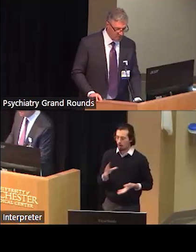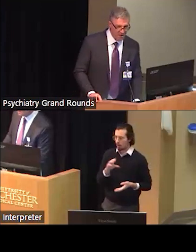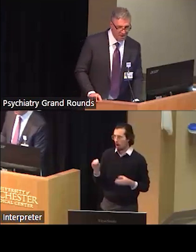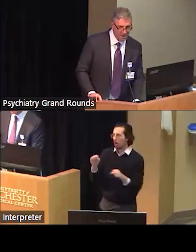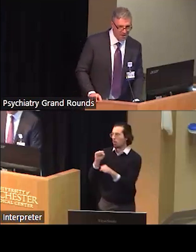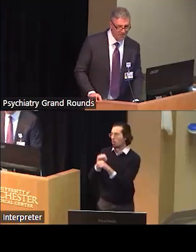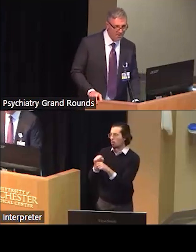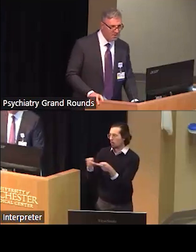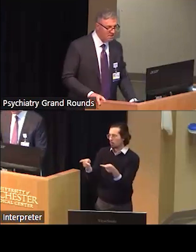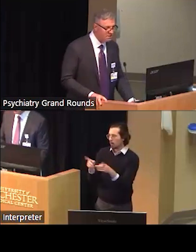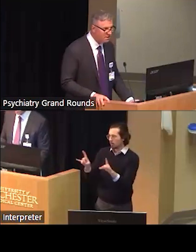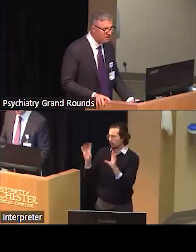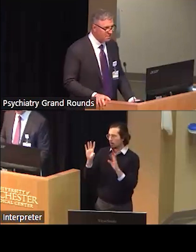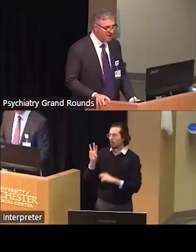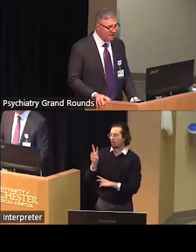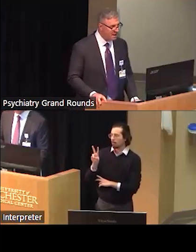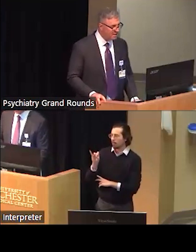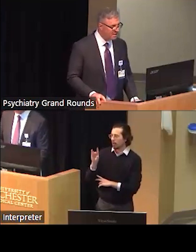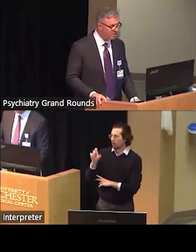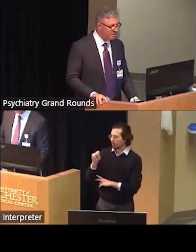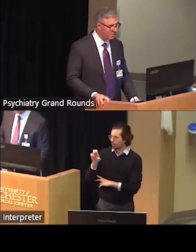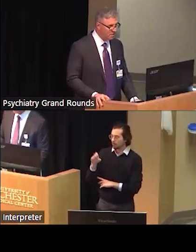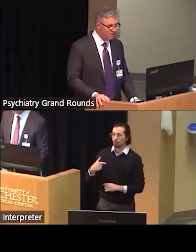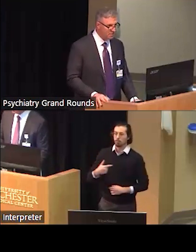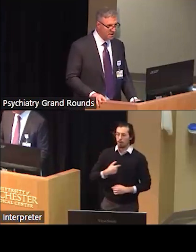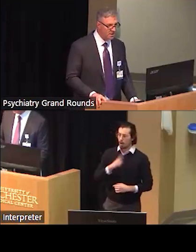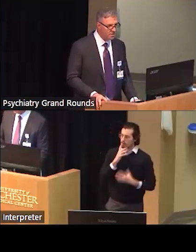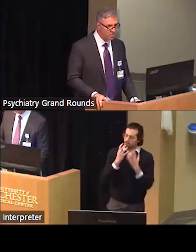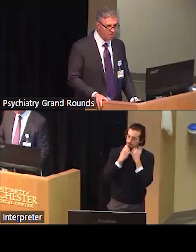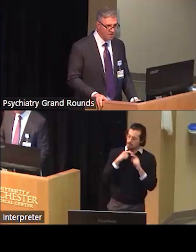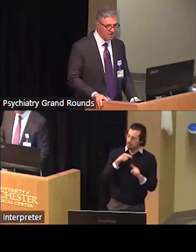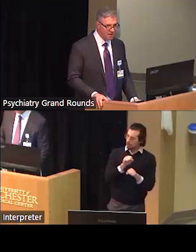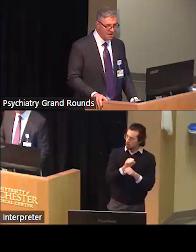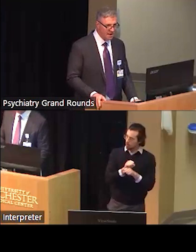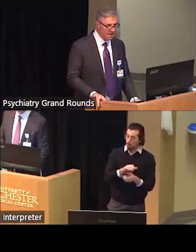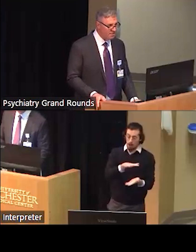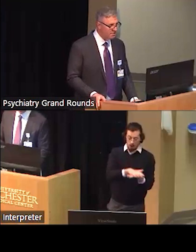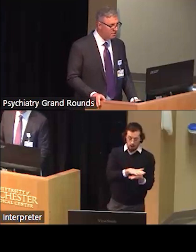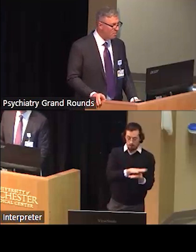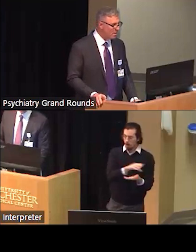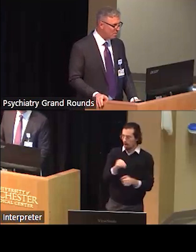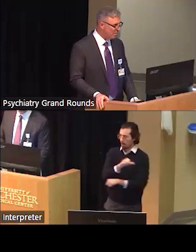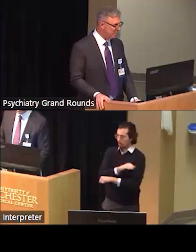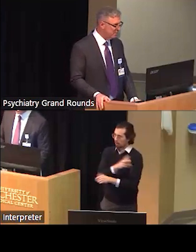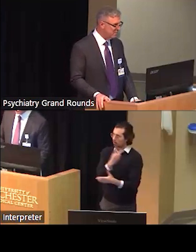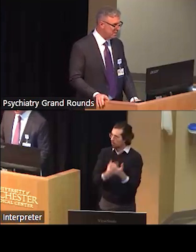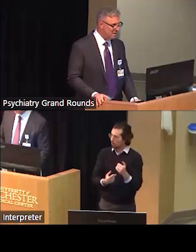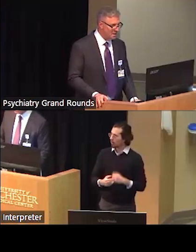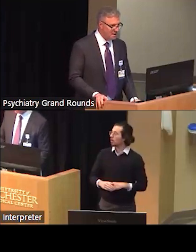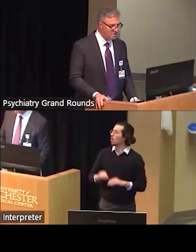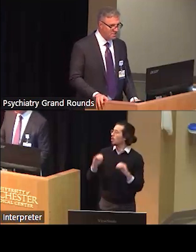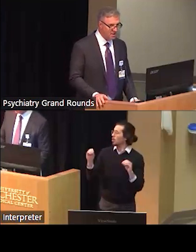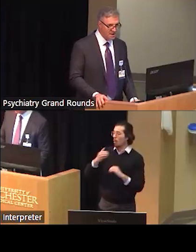Violence. This is something that's dear to my heart academically as well as in my clinical work. And there is no better person to